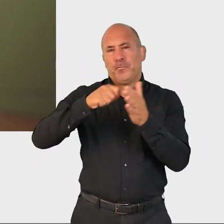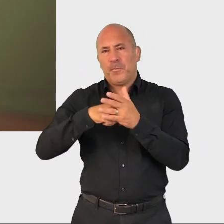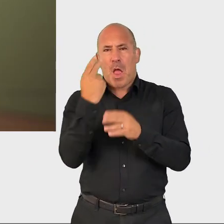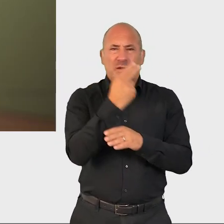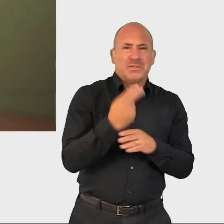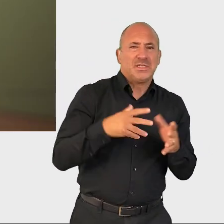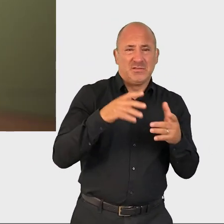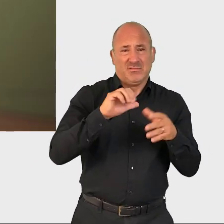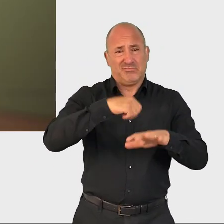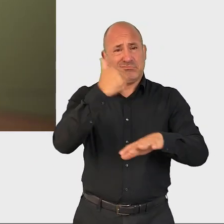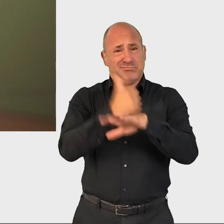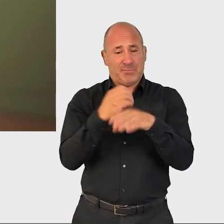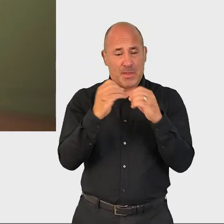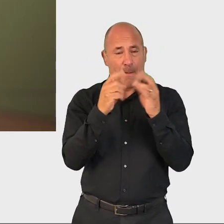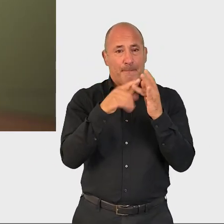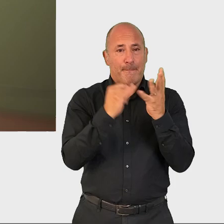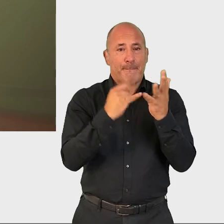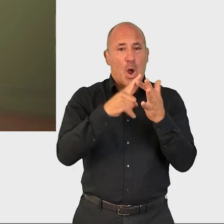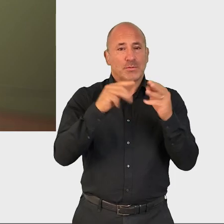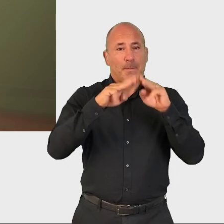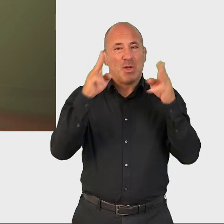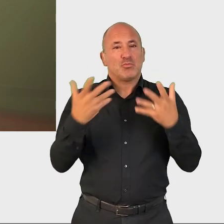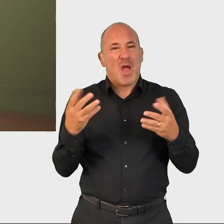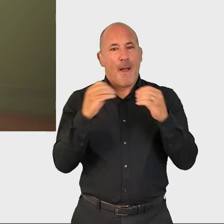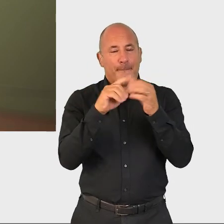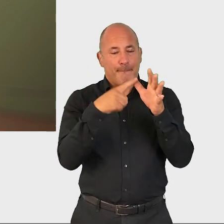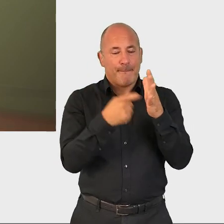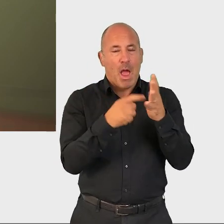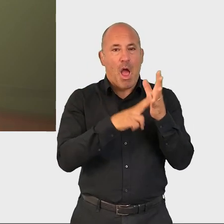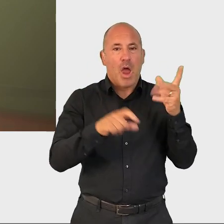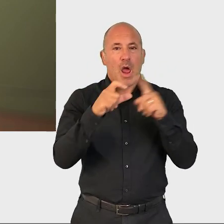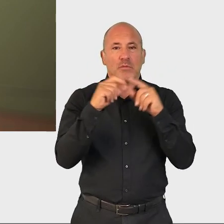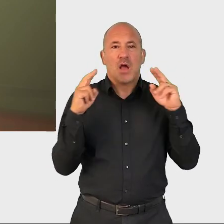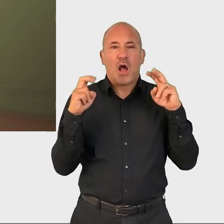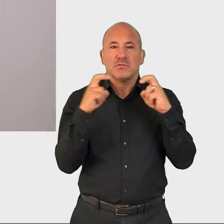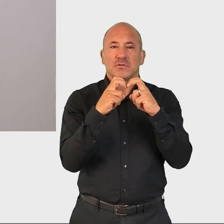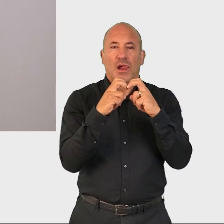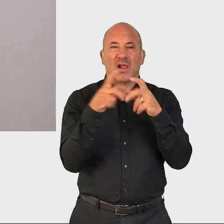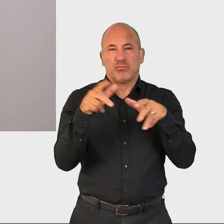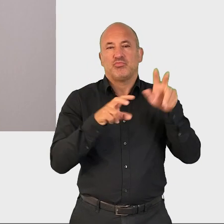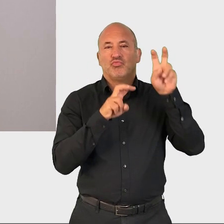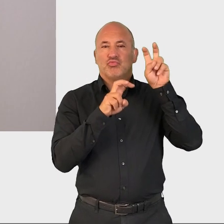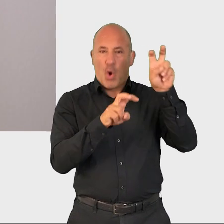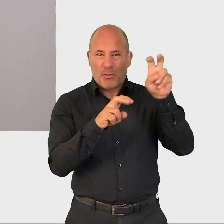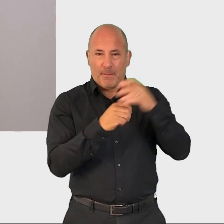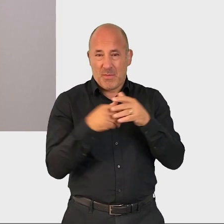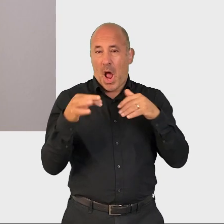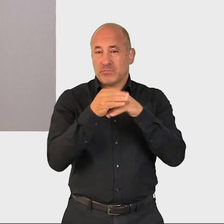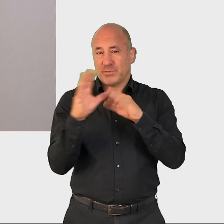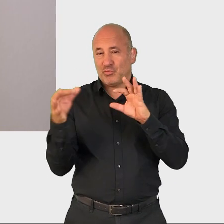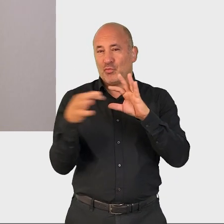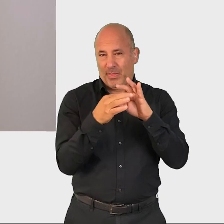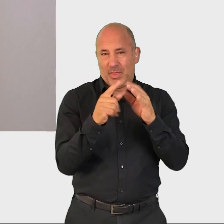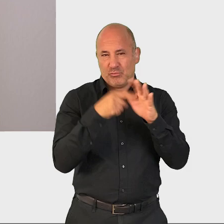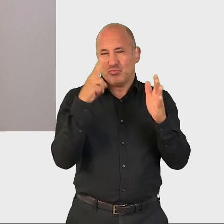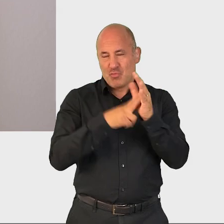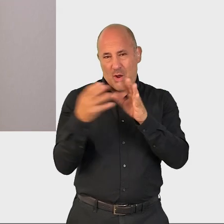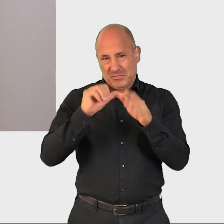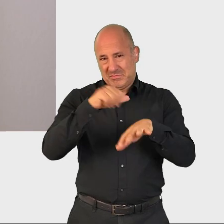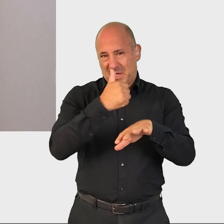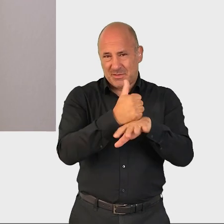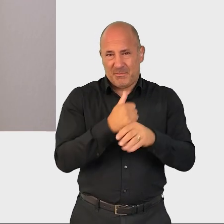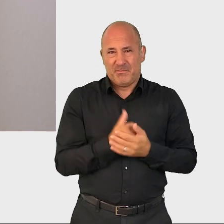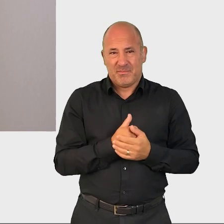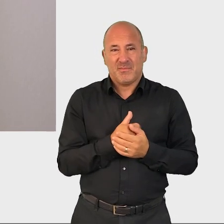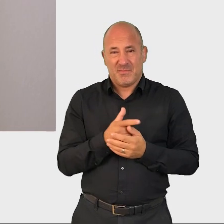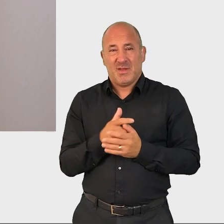built the Bose Museum in Barnard Castle, County Durham, with her husband John Bose. They amassed a collection of 15,000